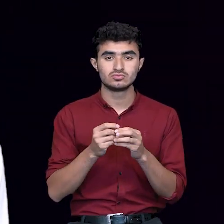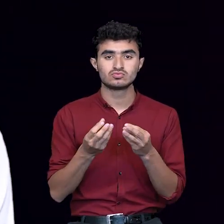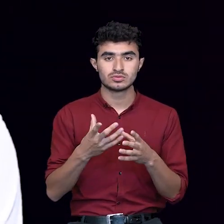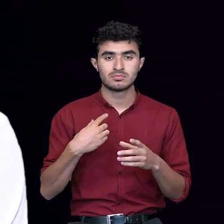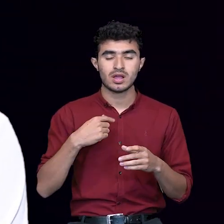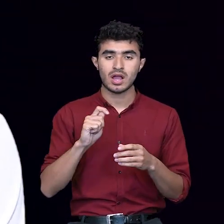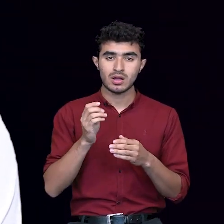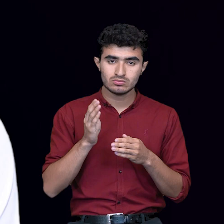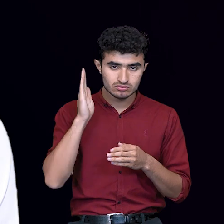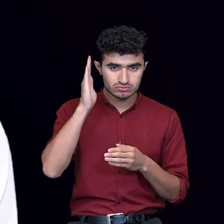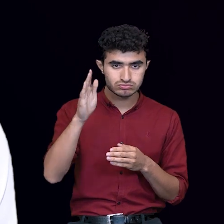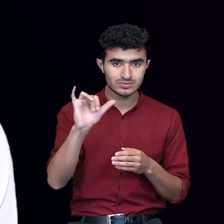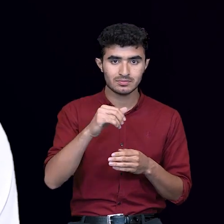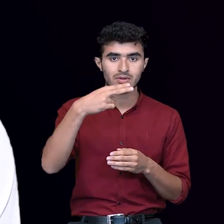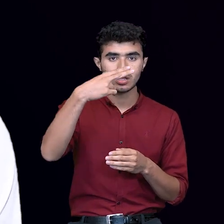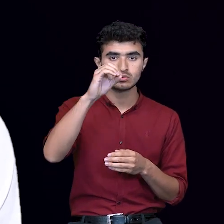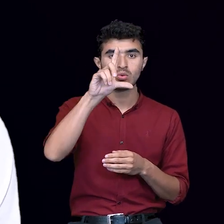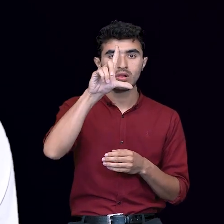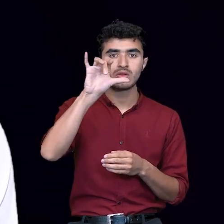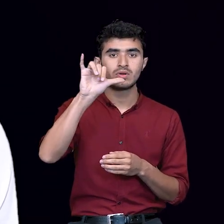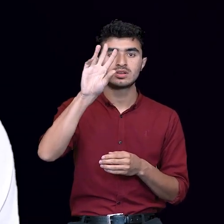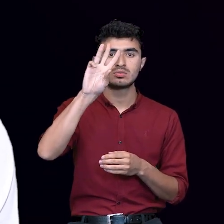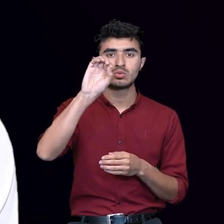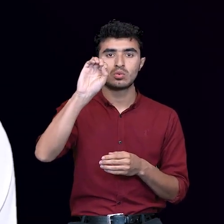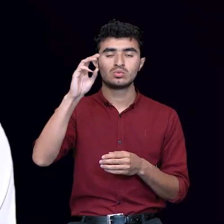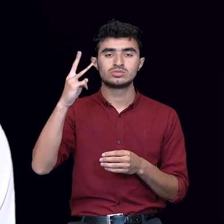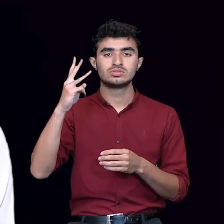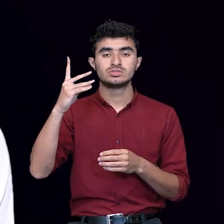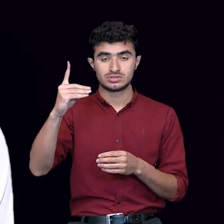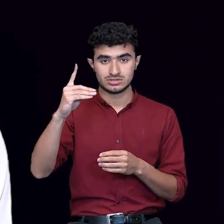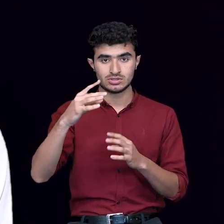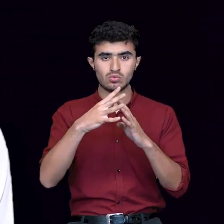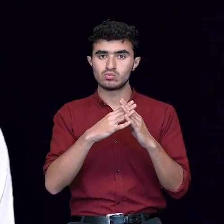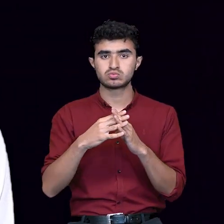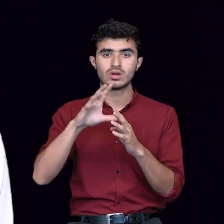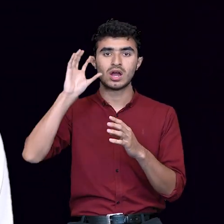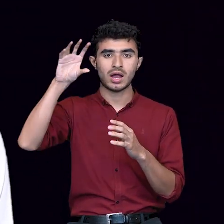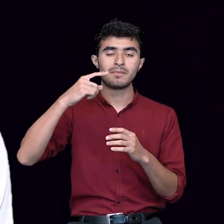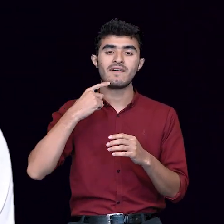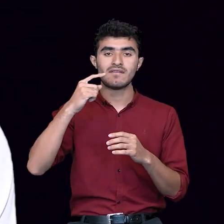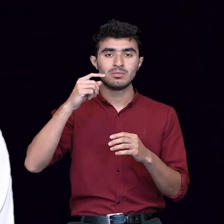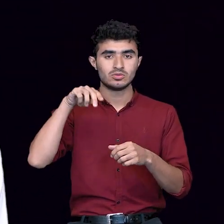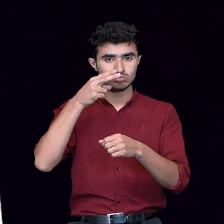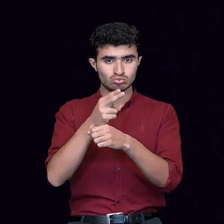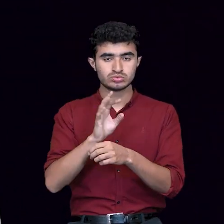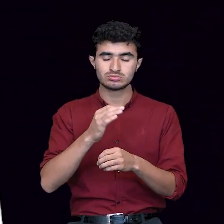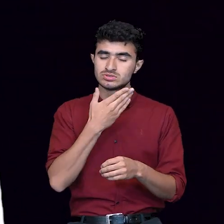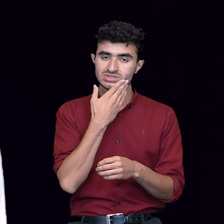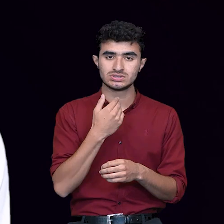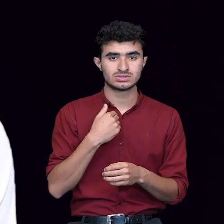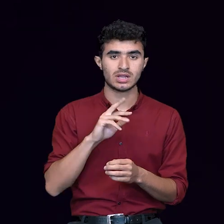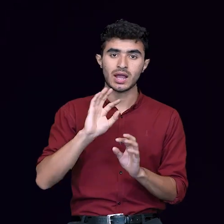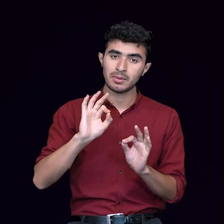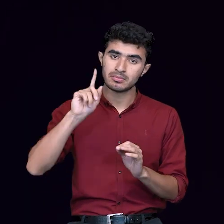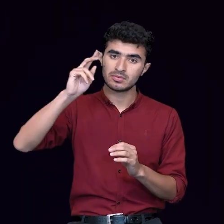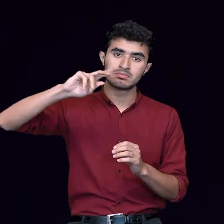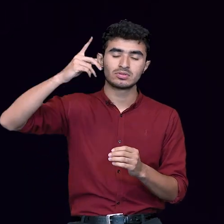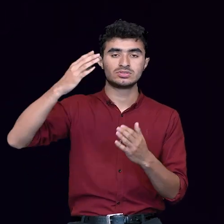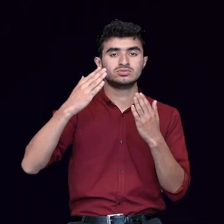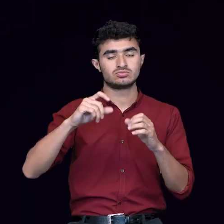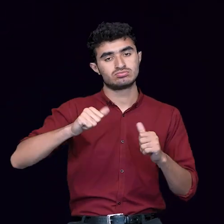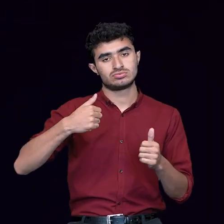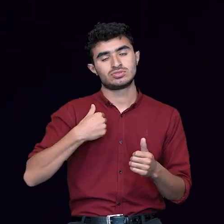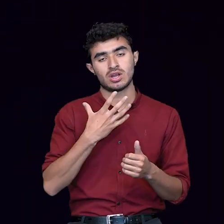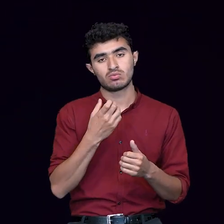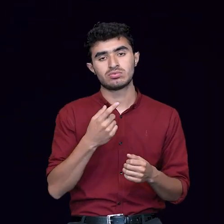school in America, and there I wish to pursue my career into Hollywood. I wish to